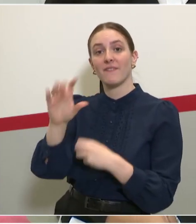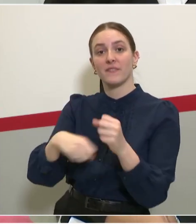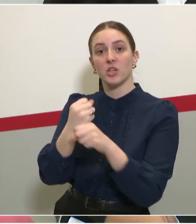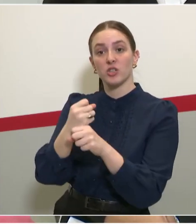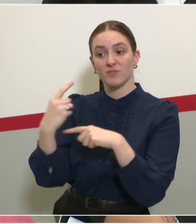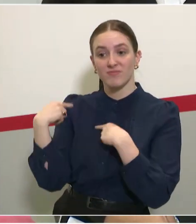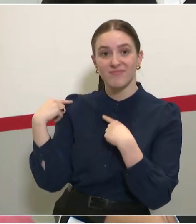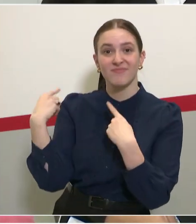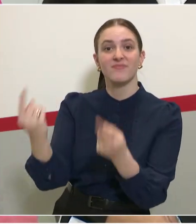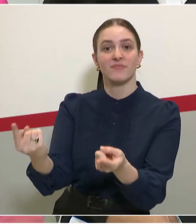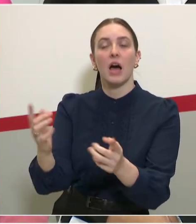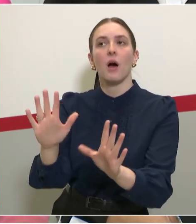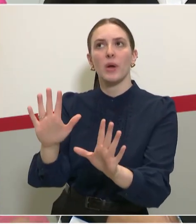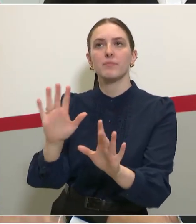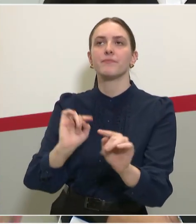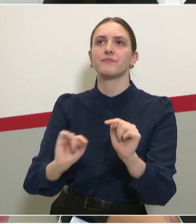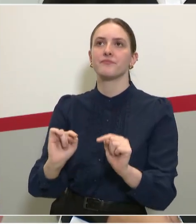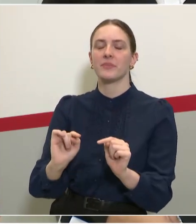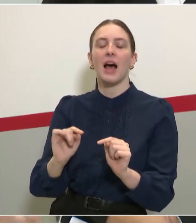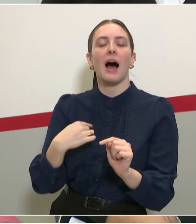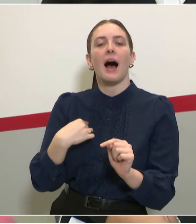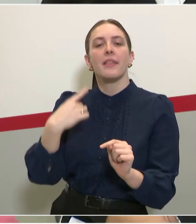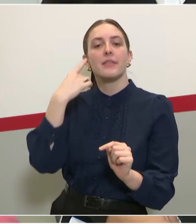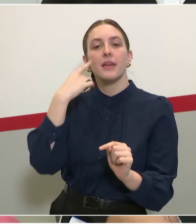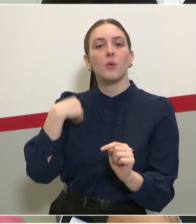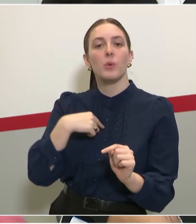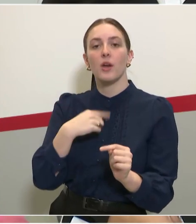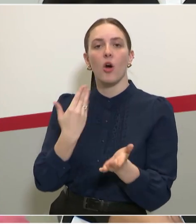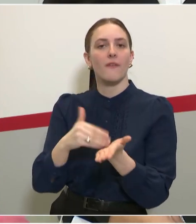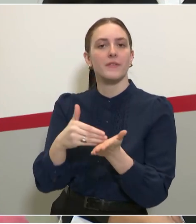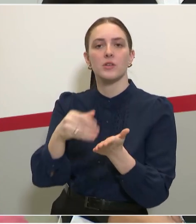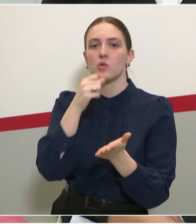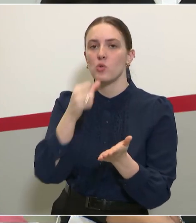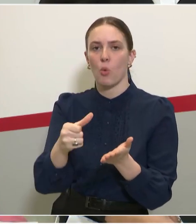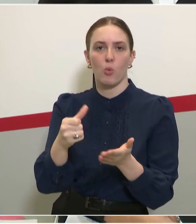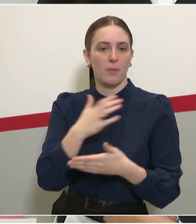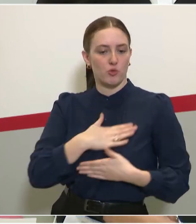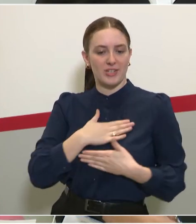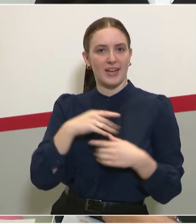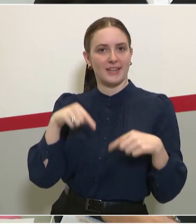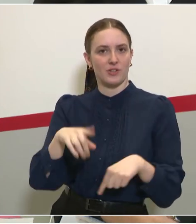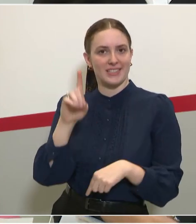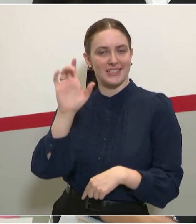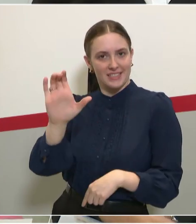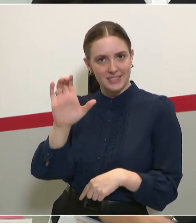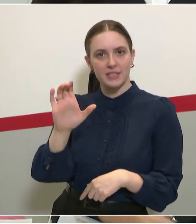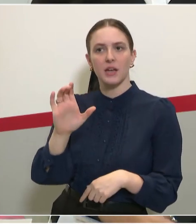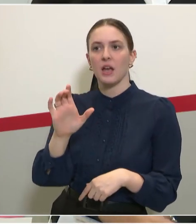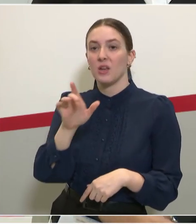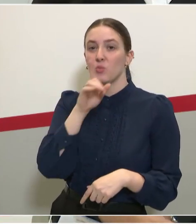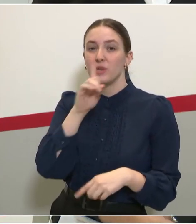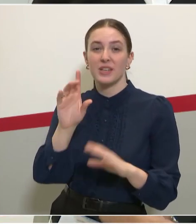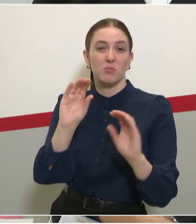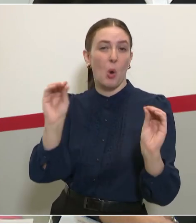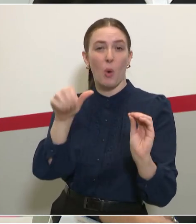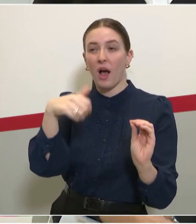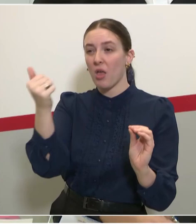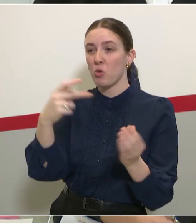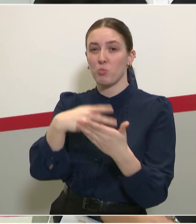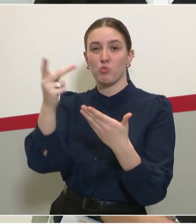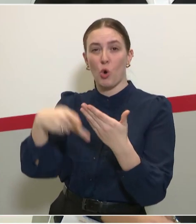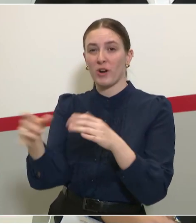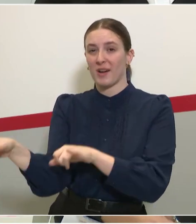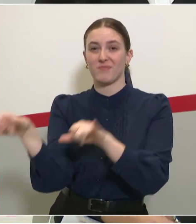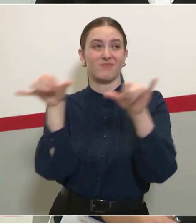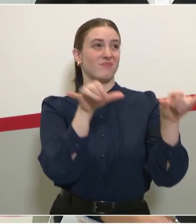and I think what we don't always appreciate in DC is that there really is no other program like this